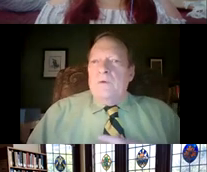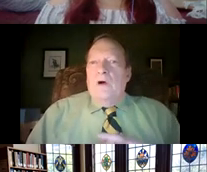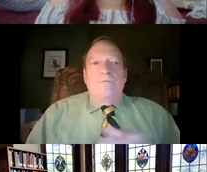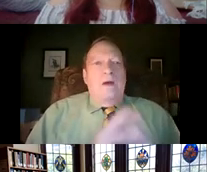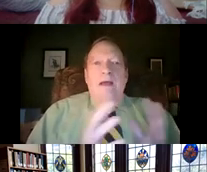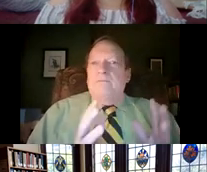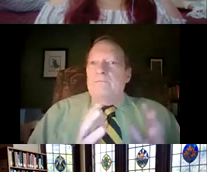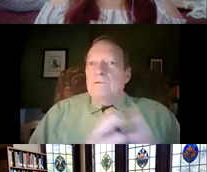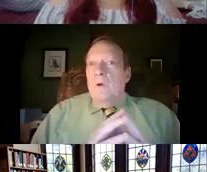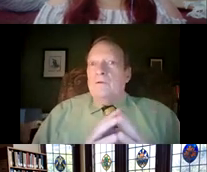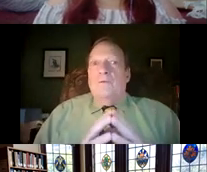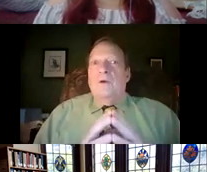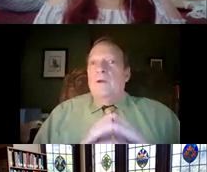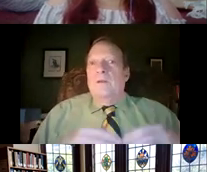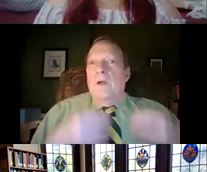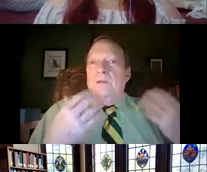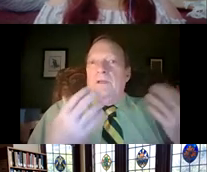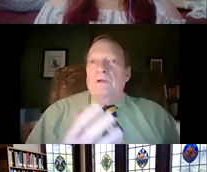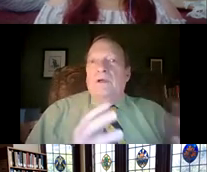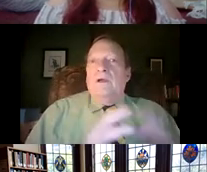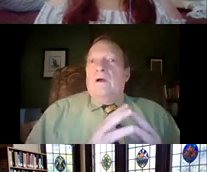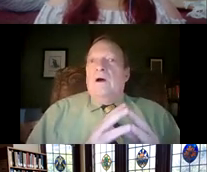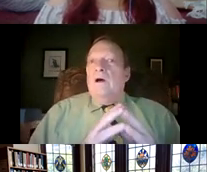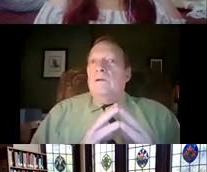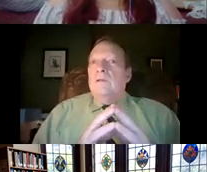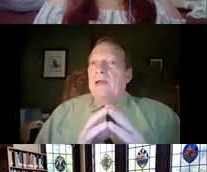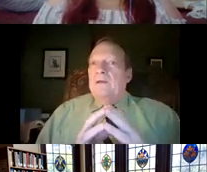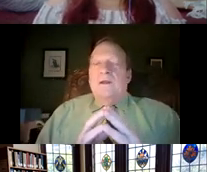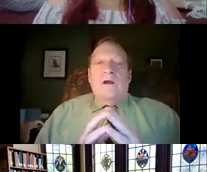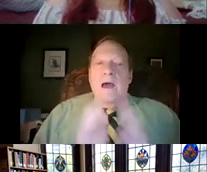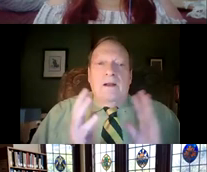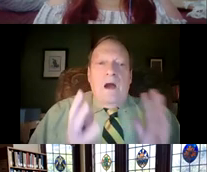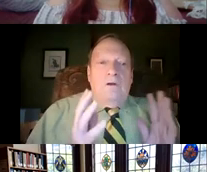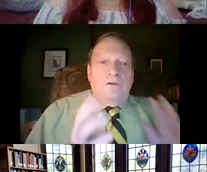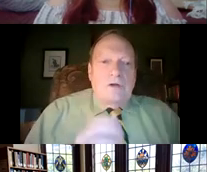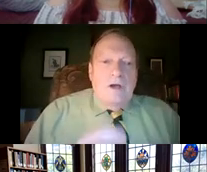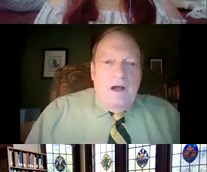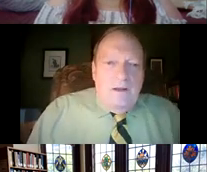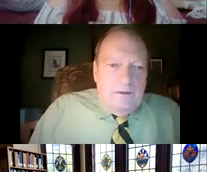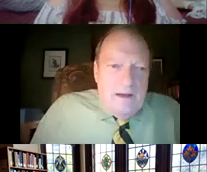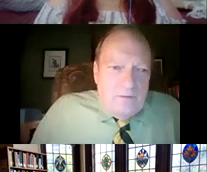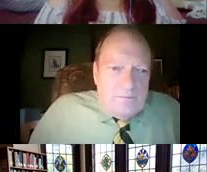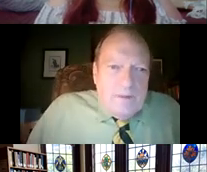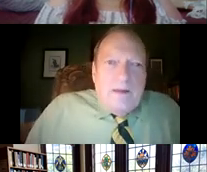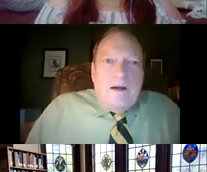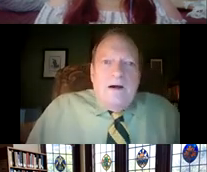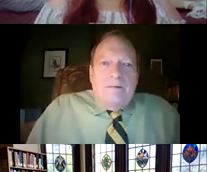Academies might have small children and they might be teaching Latin at a college